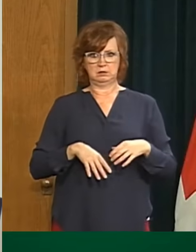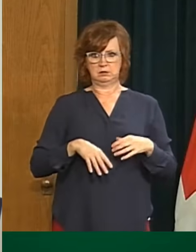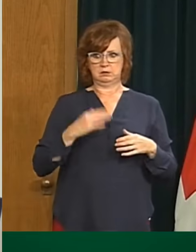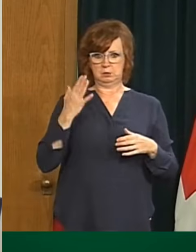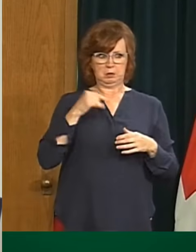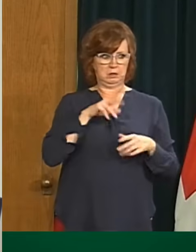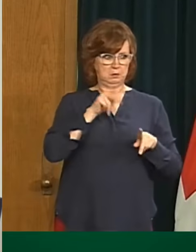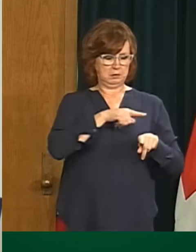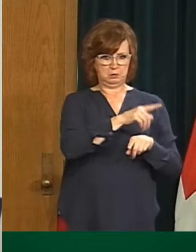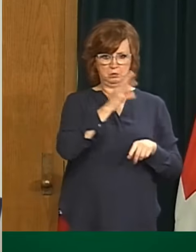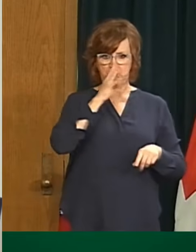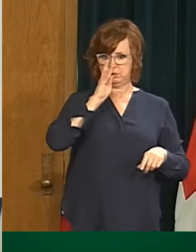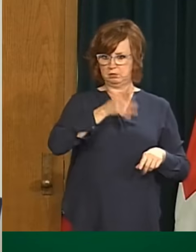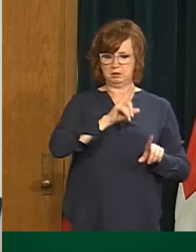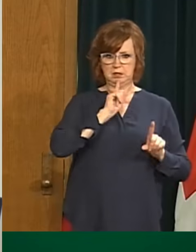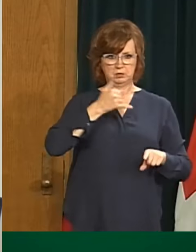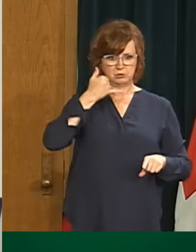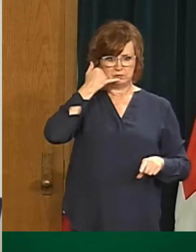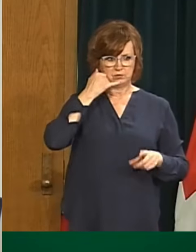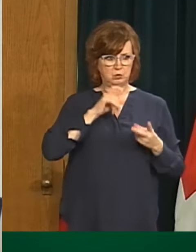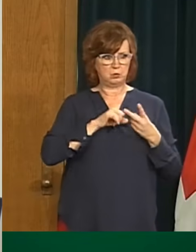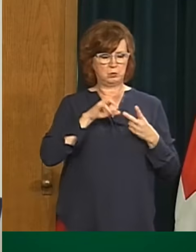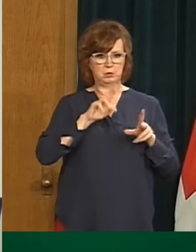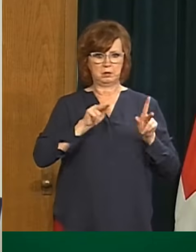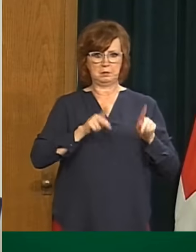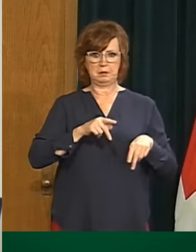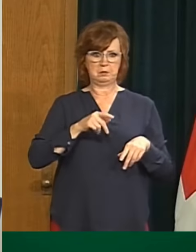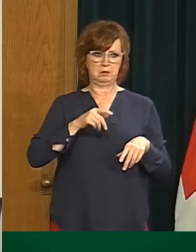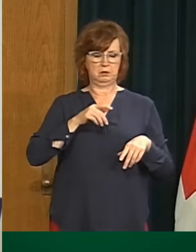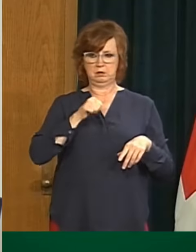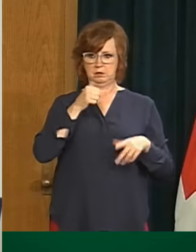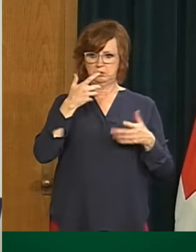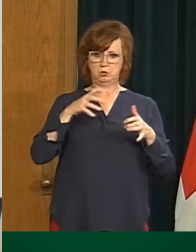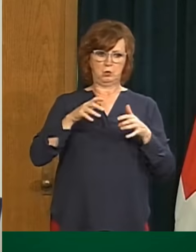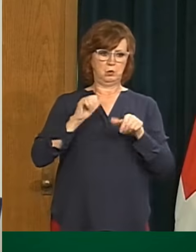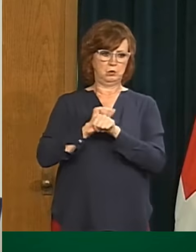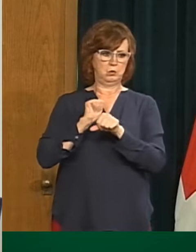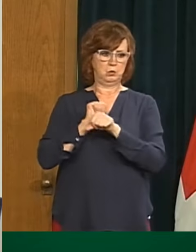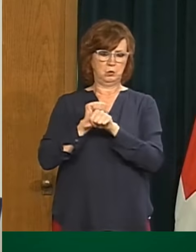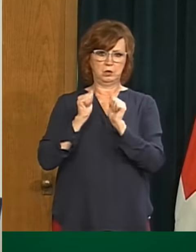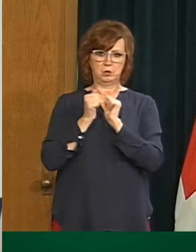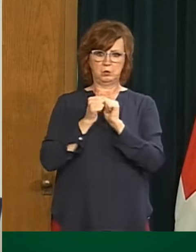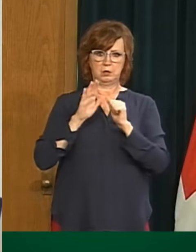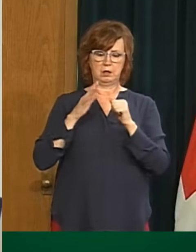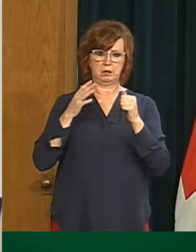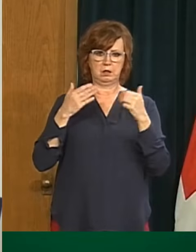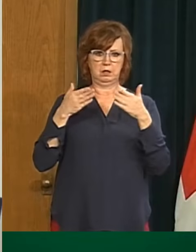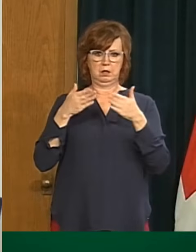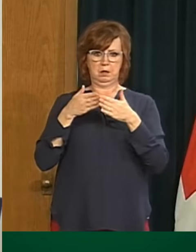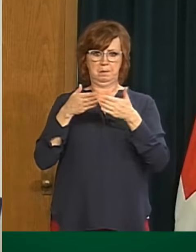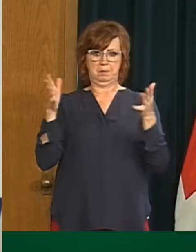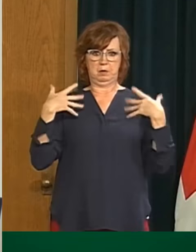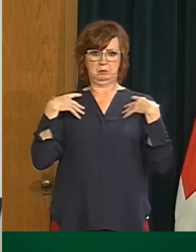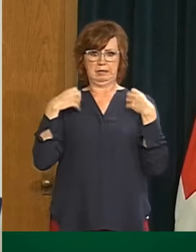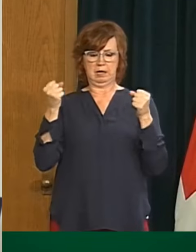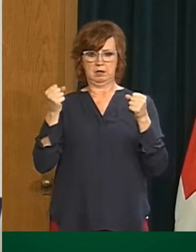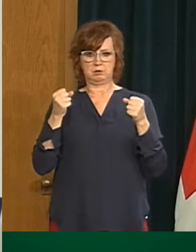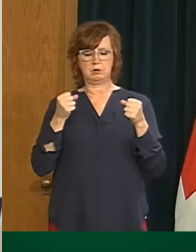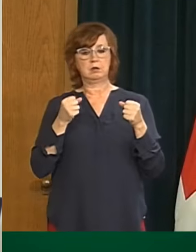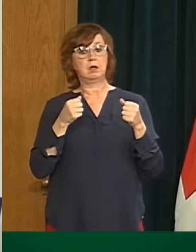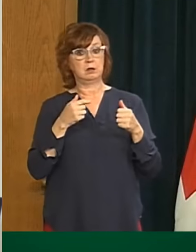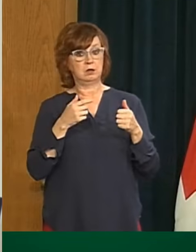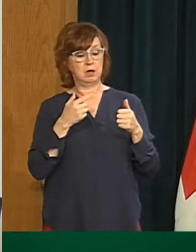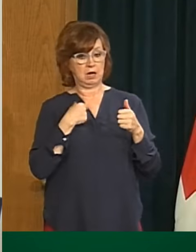phone or not cooperating with public health measures? Like, why the need to go door to door in this community? So I'll make some initial comments,